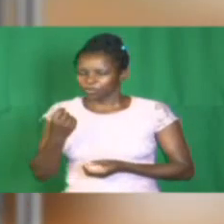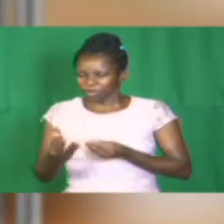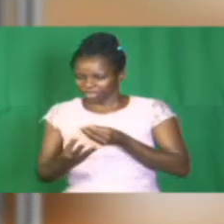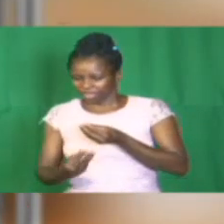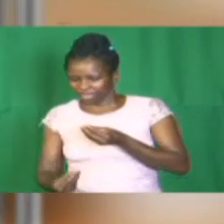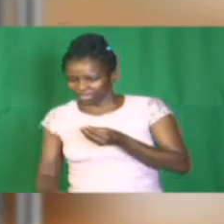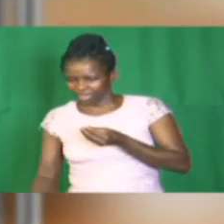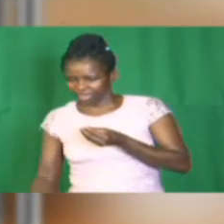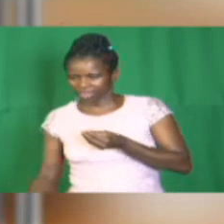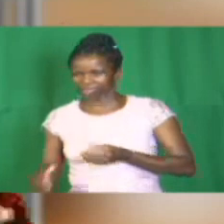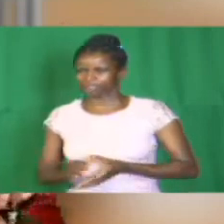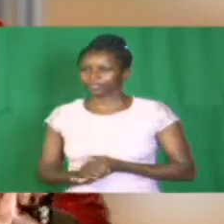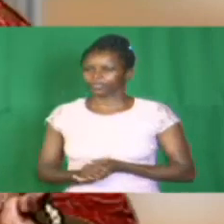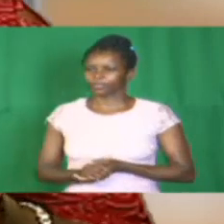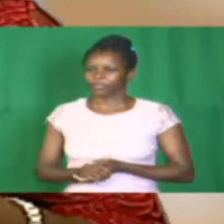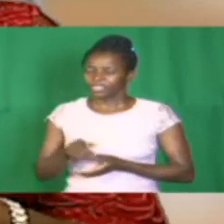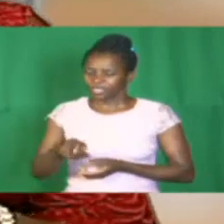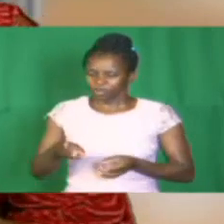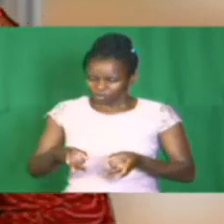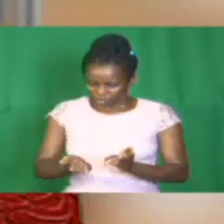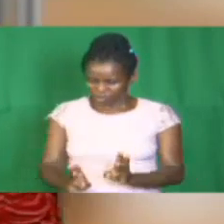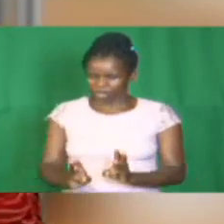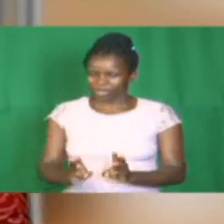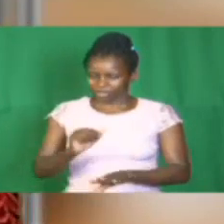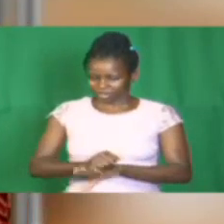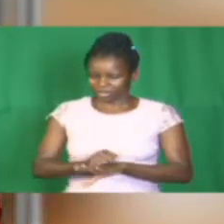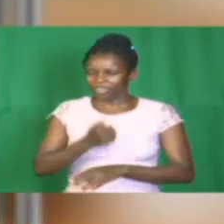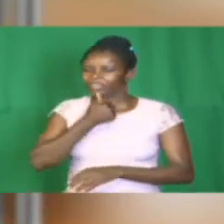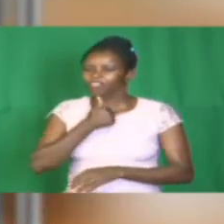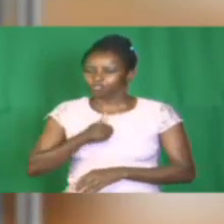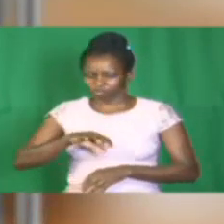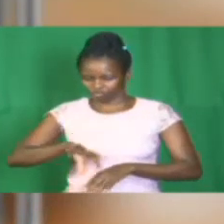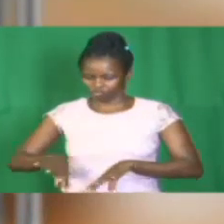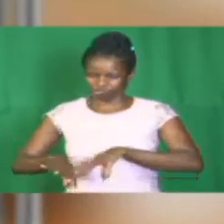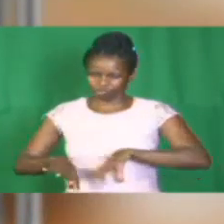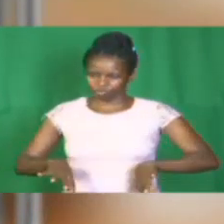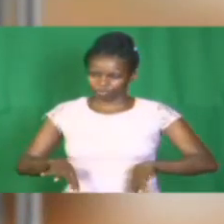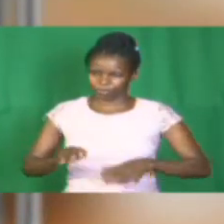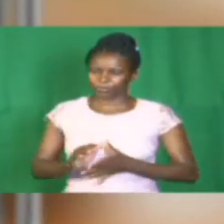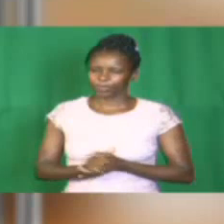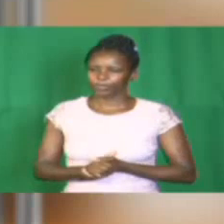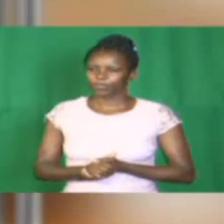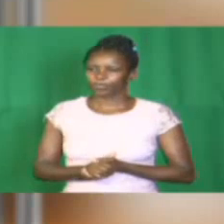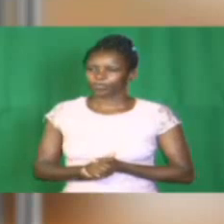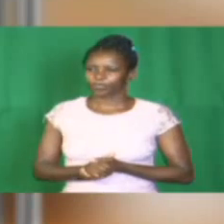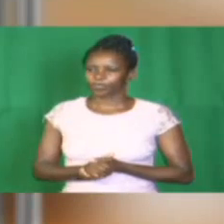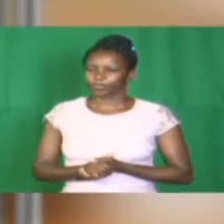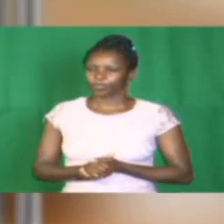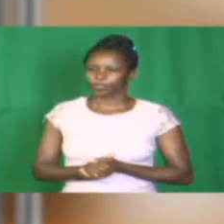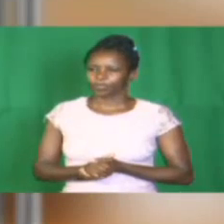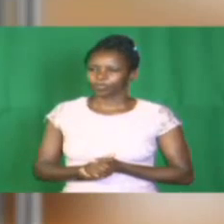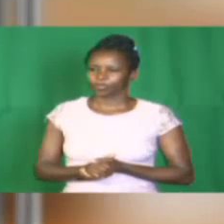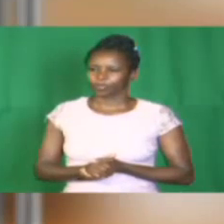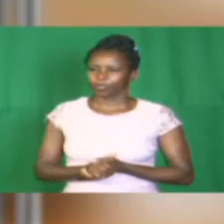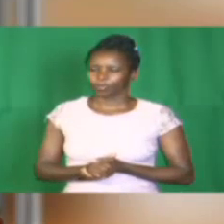distillation. So these are the methods that we can use when separating mixtures,